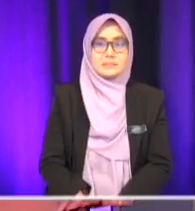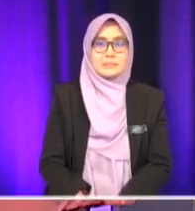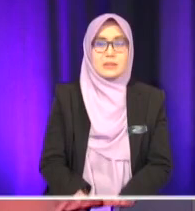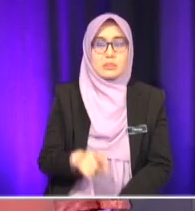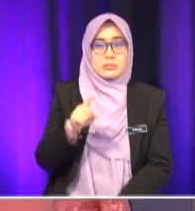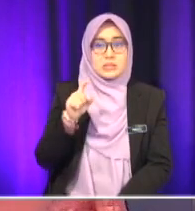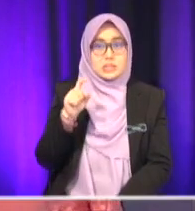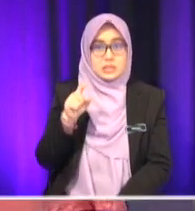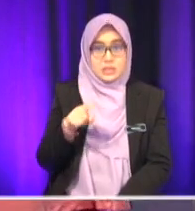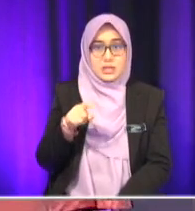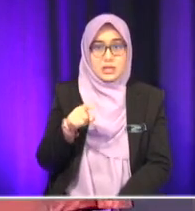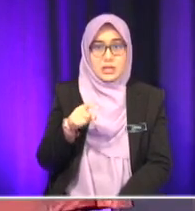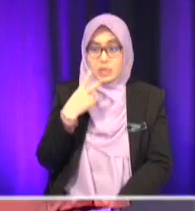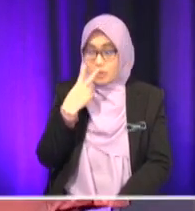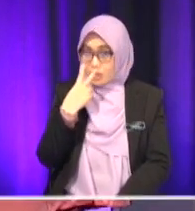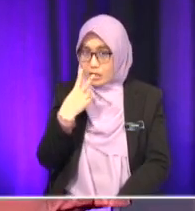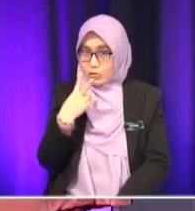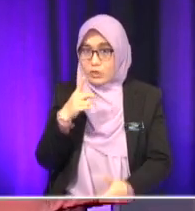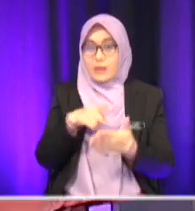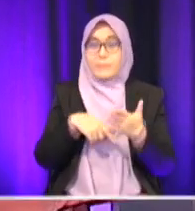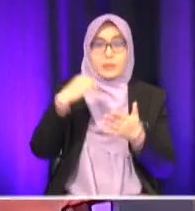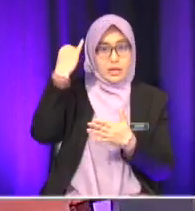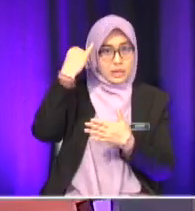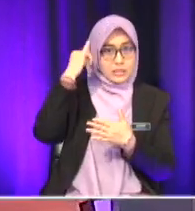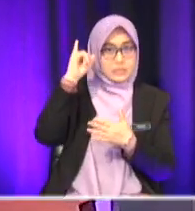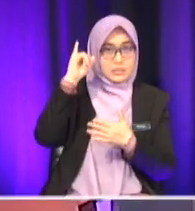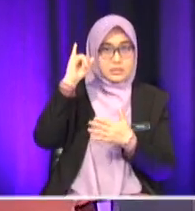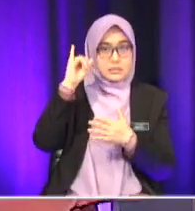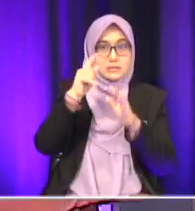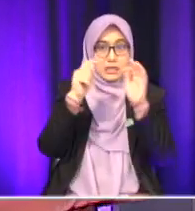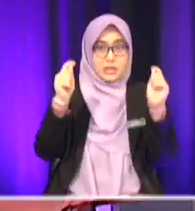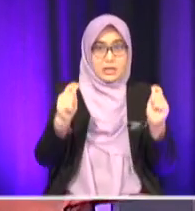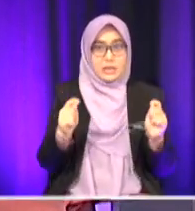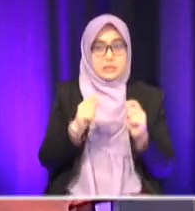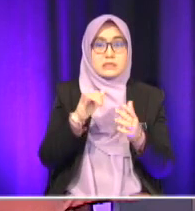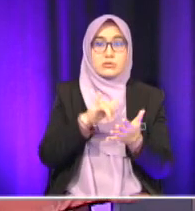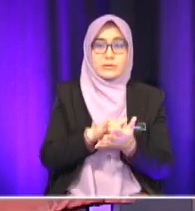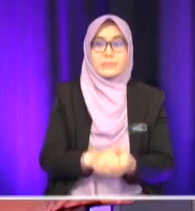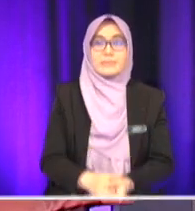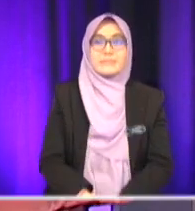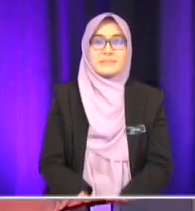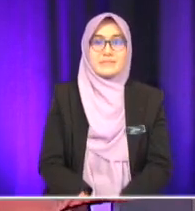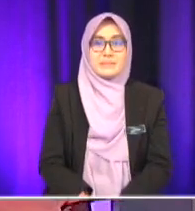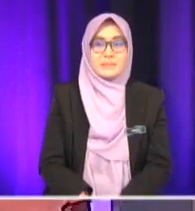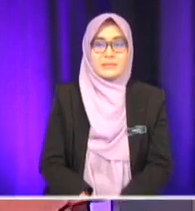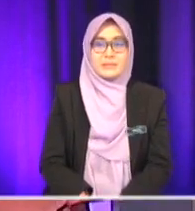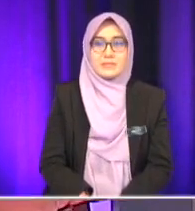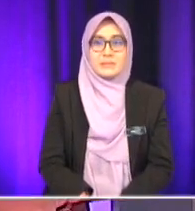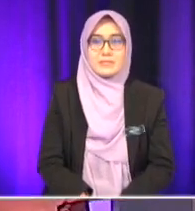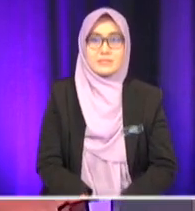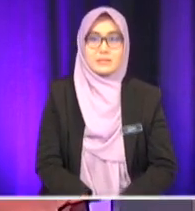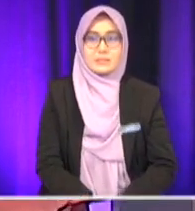the ideas, okay, or events or opinions as a